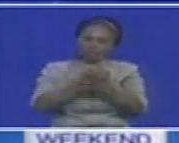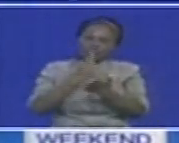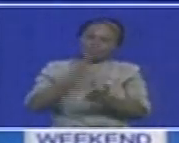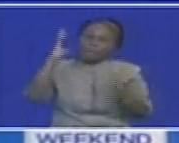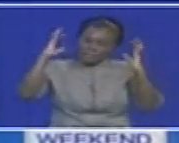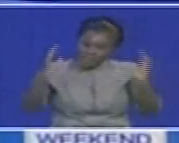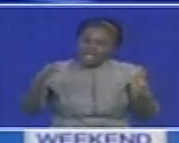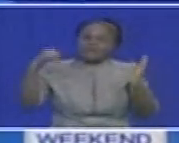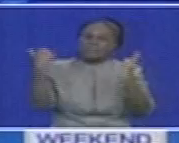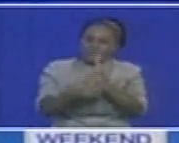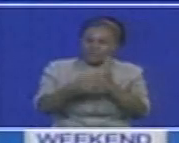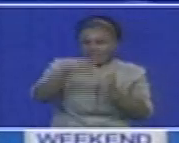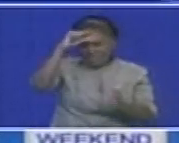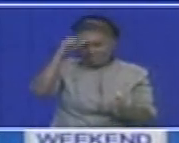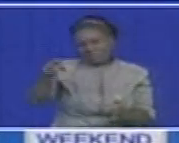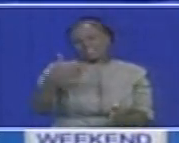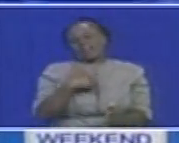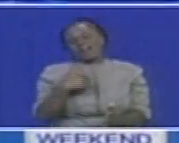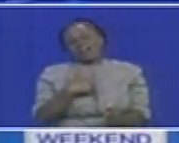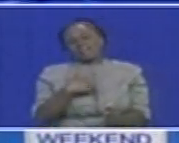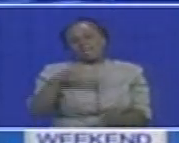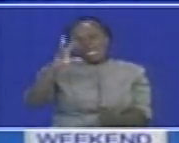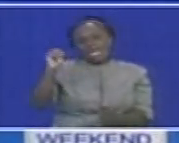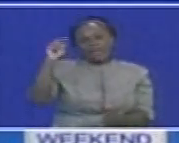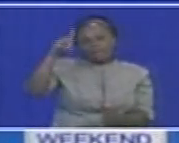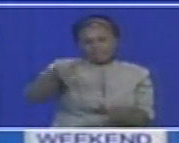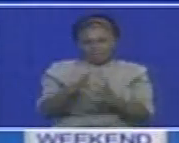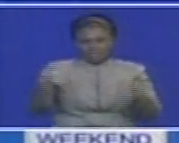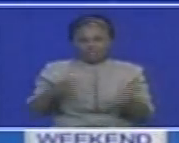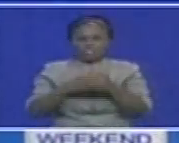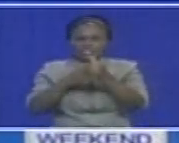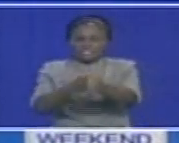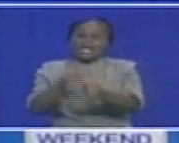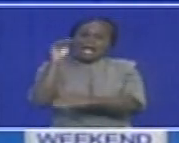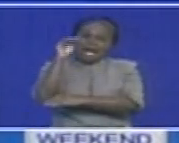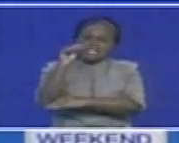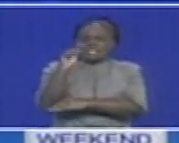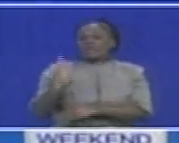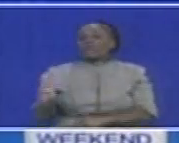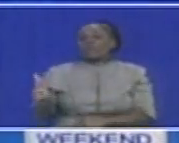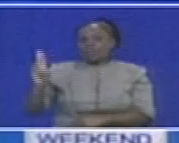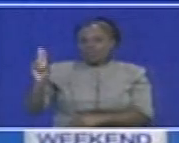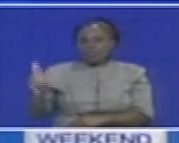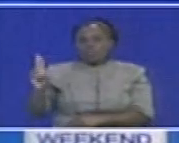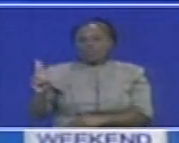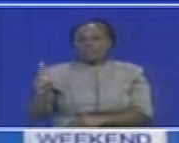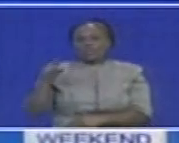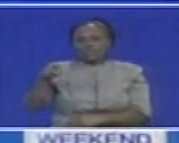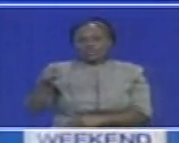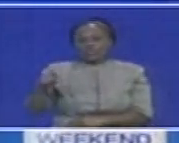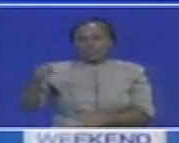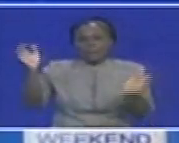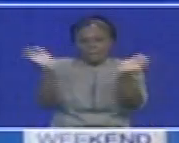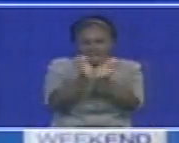biggest problem in government. National Assembly Majority Leader Aden Duale is now asking President Uhuru Kenyatta to crack the whip